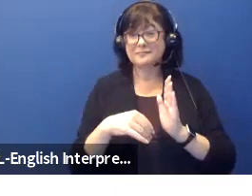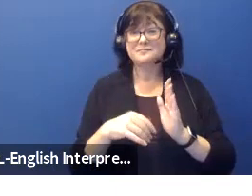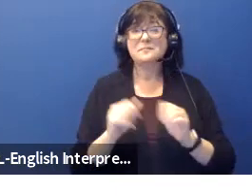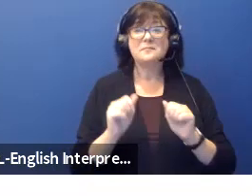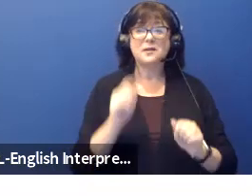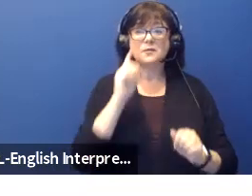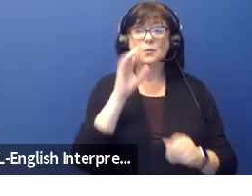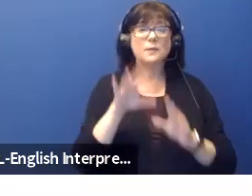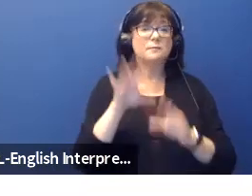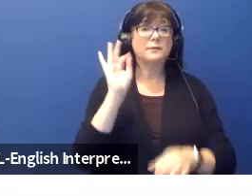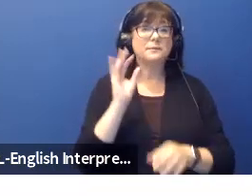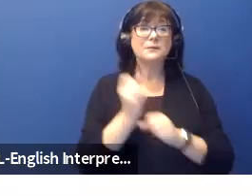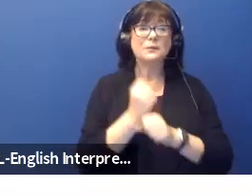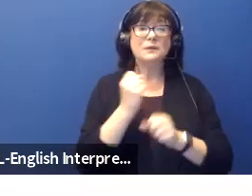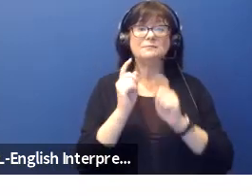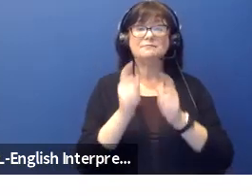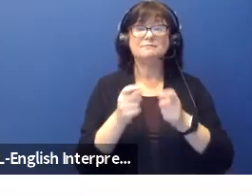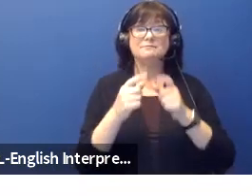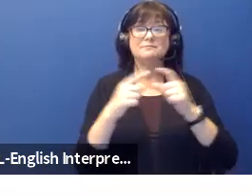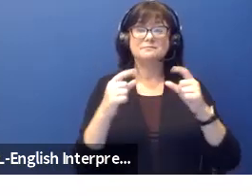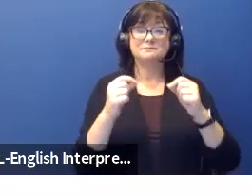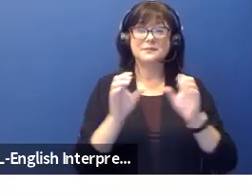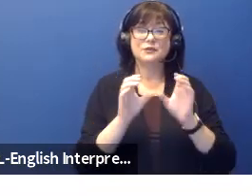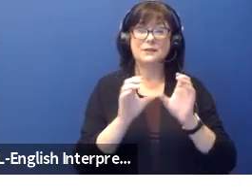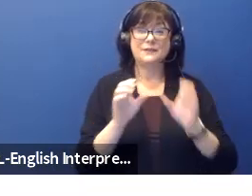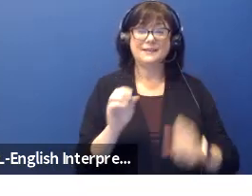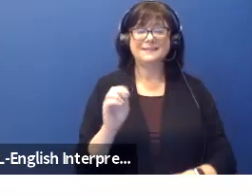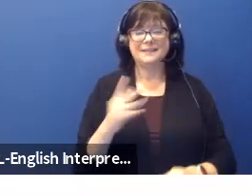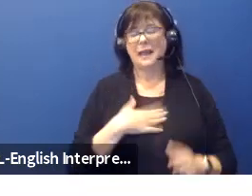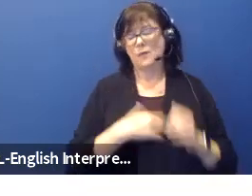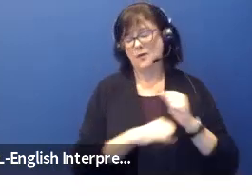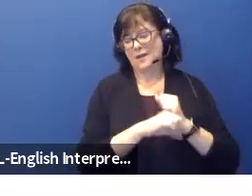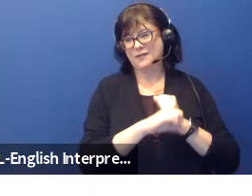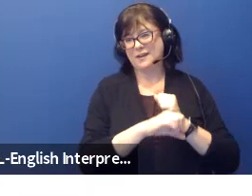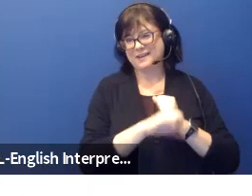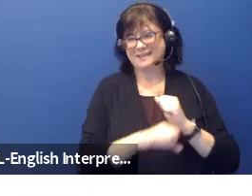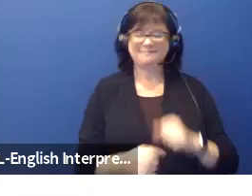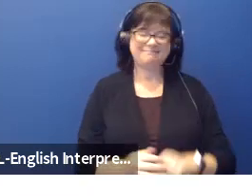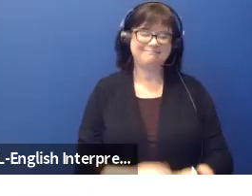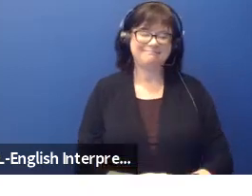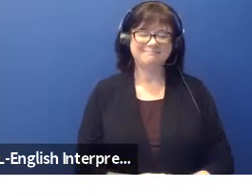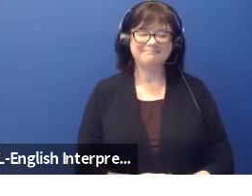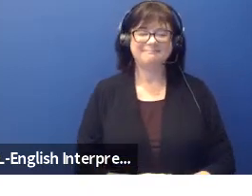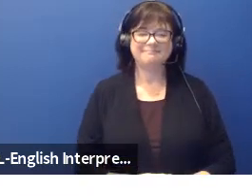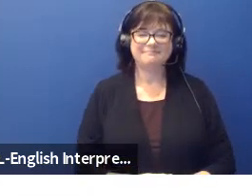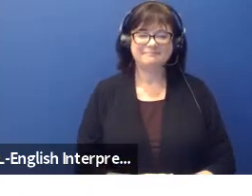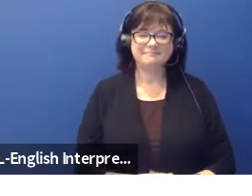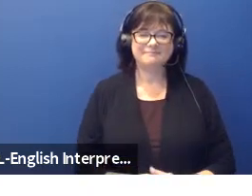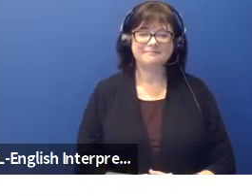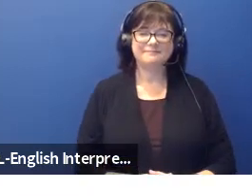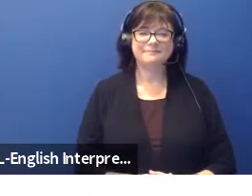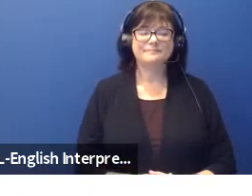certificate. So that's our advertising break for the moment.